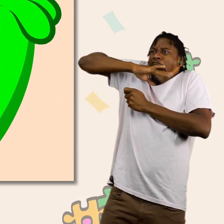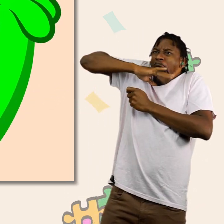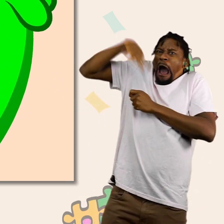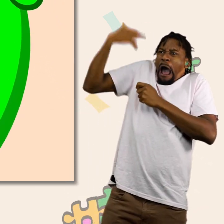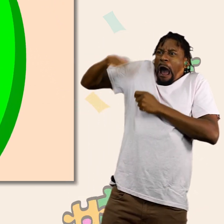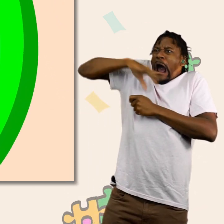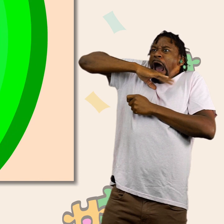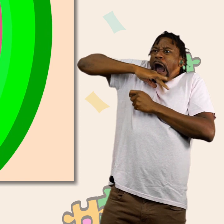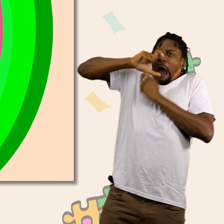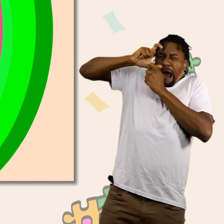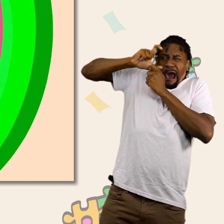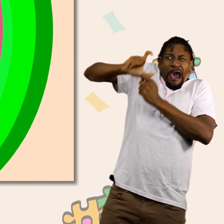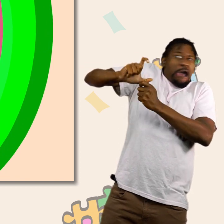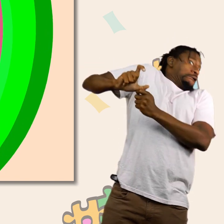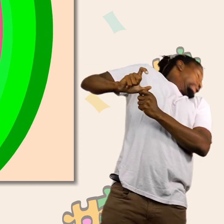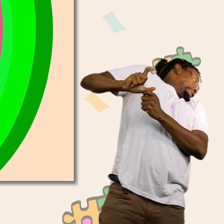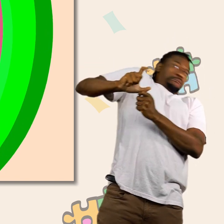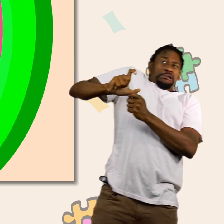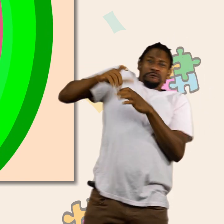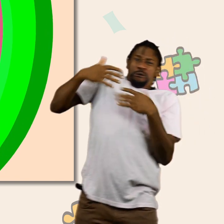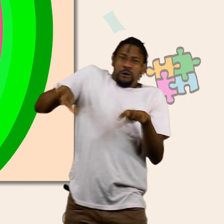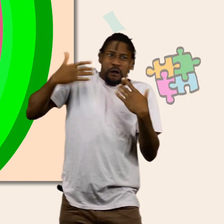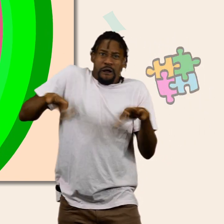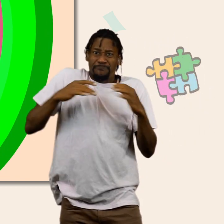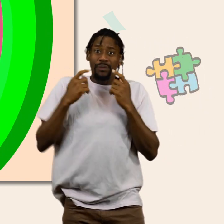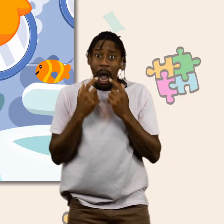Here they are, ready to eat your teeth, Phoebe.